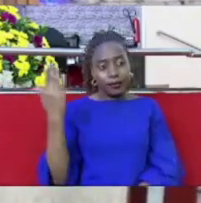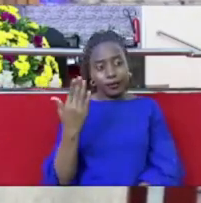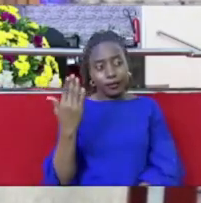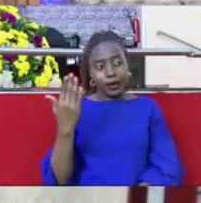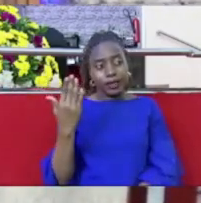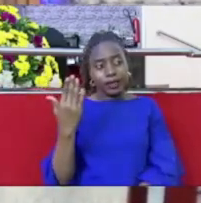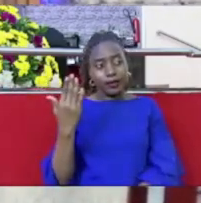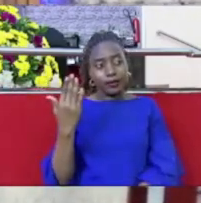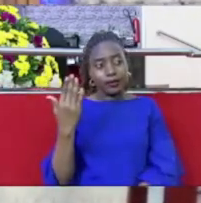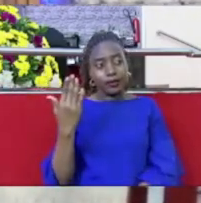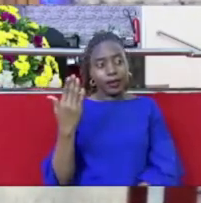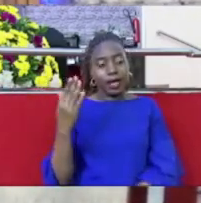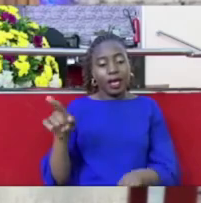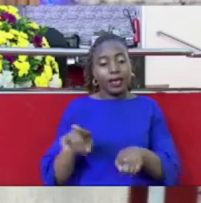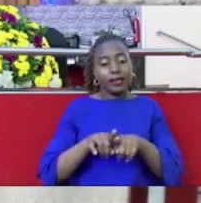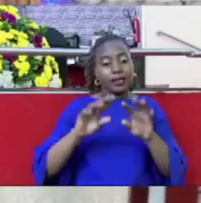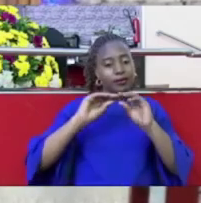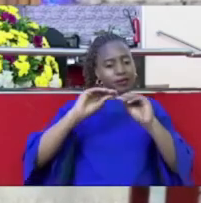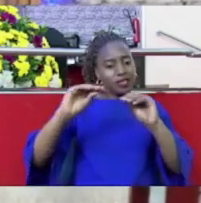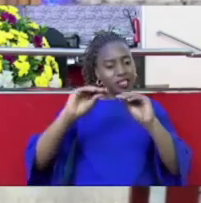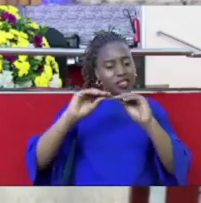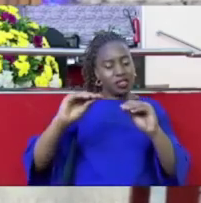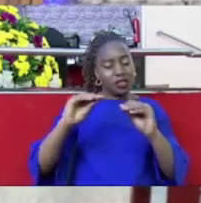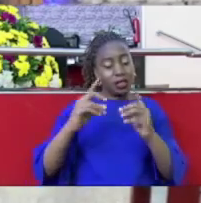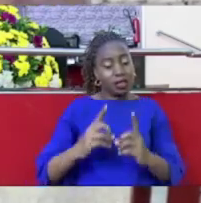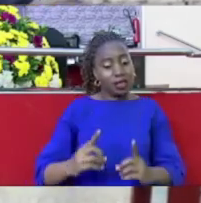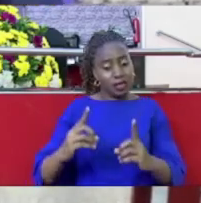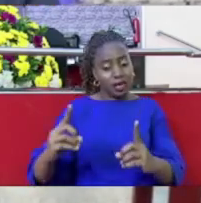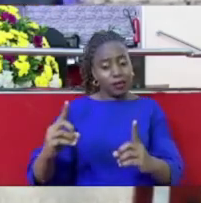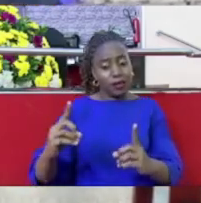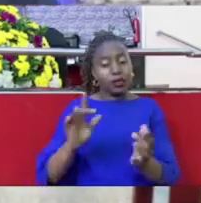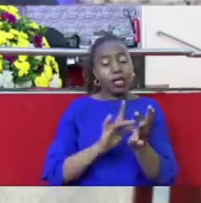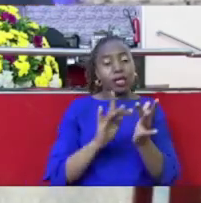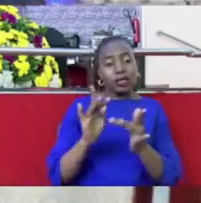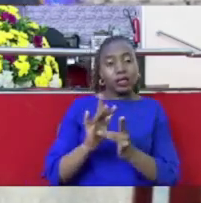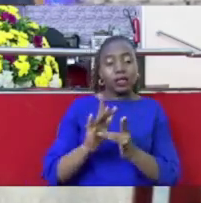that he was teaching them, he also taught them how to pray.